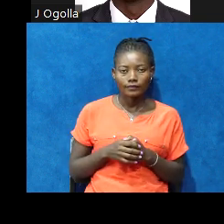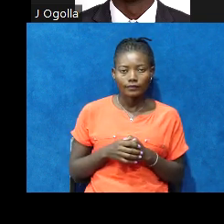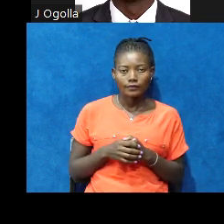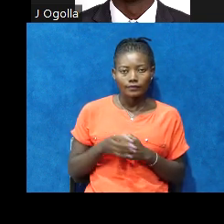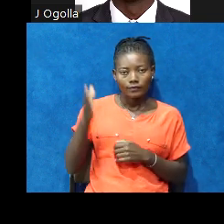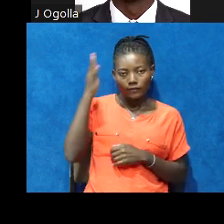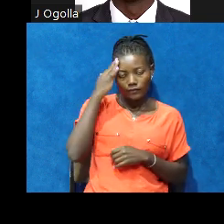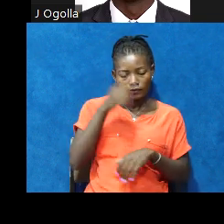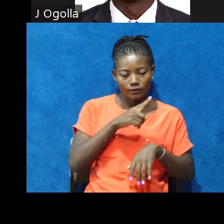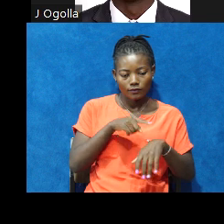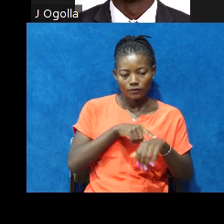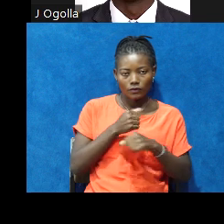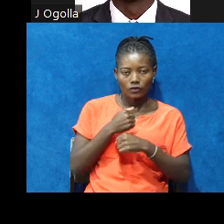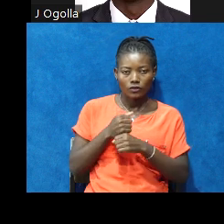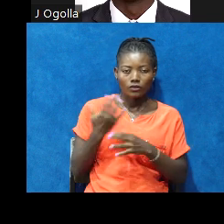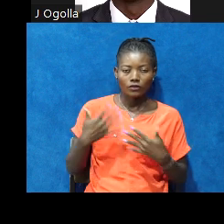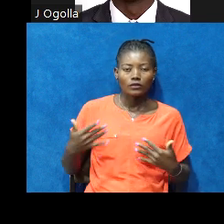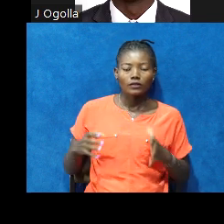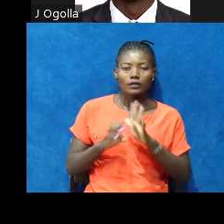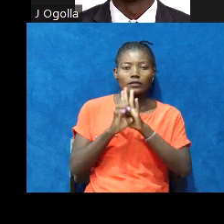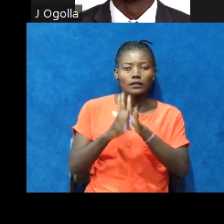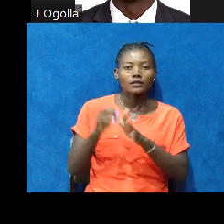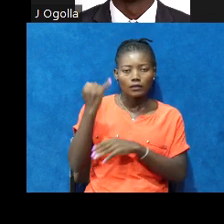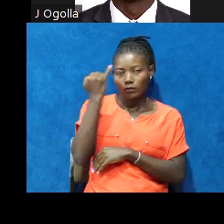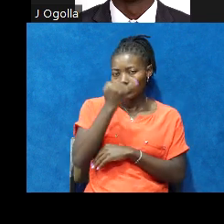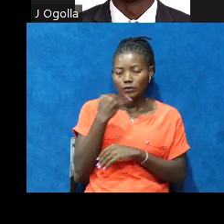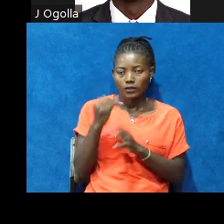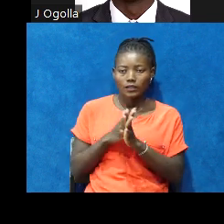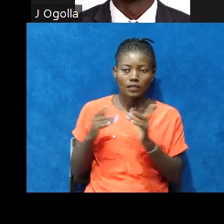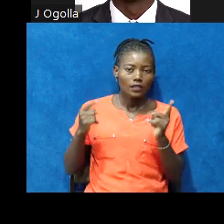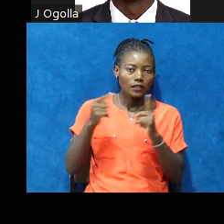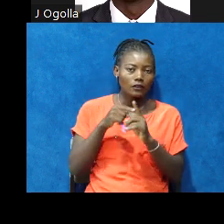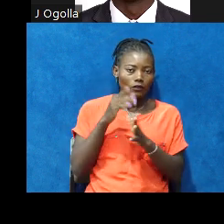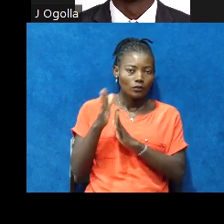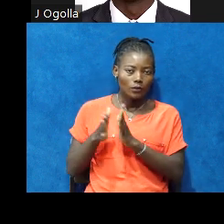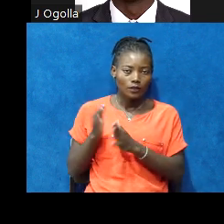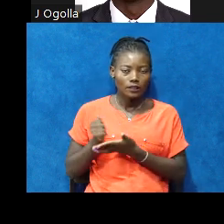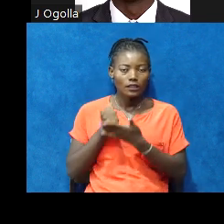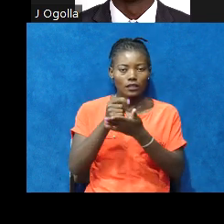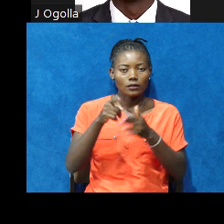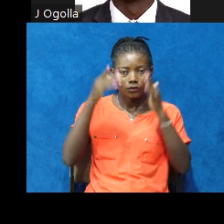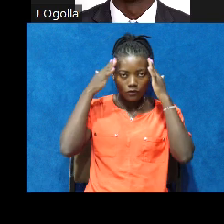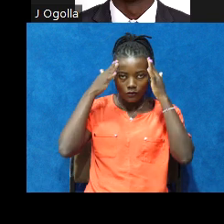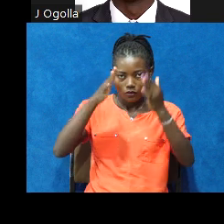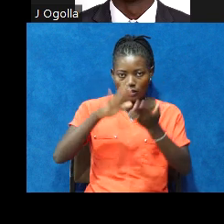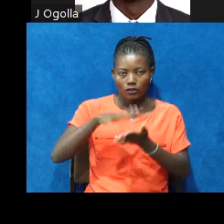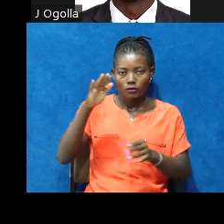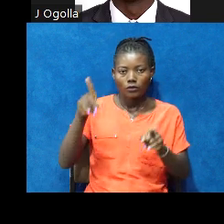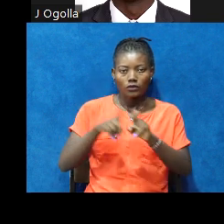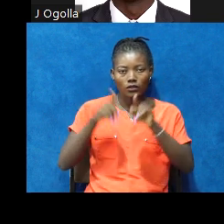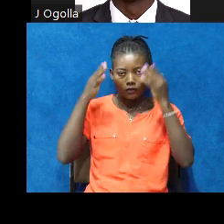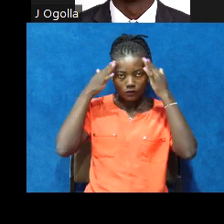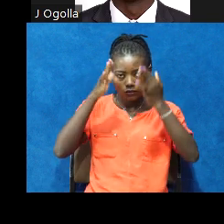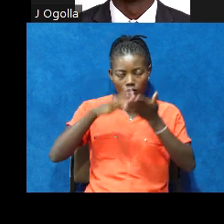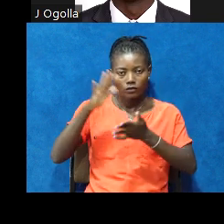This also, you know, when you do things like the imagery, goal setting, this helps you concentrate more